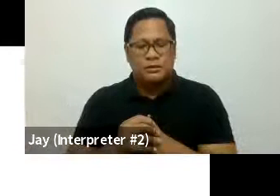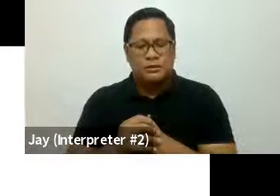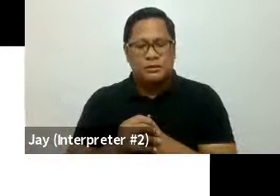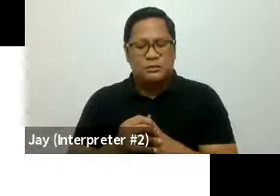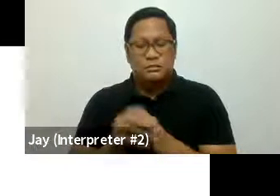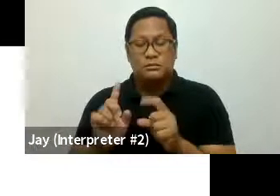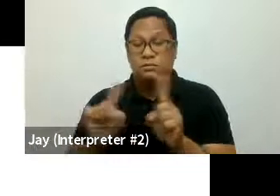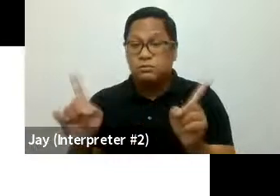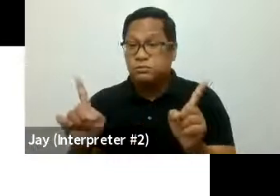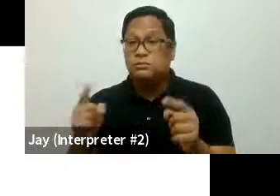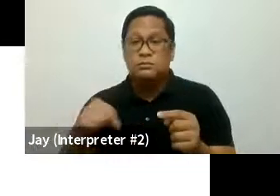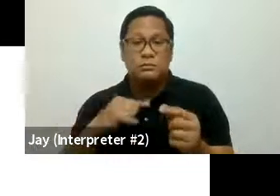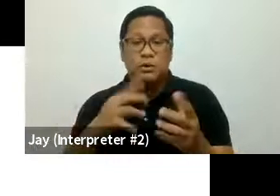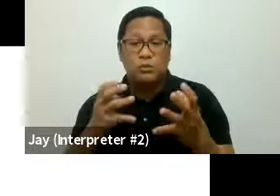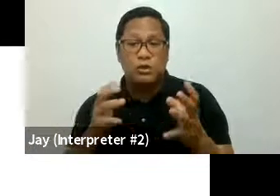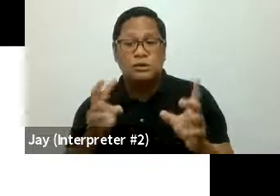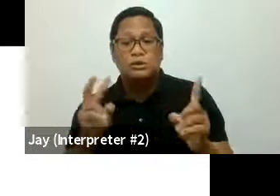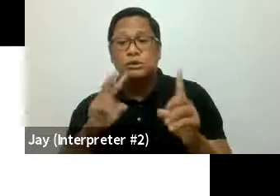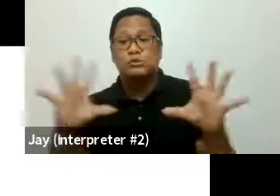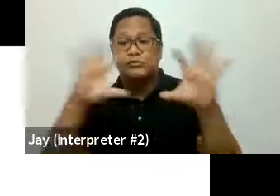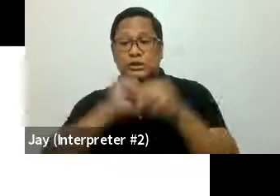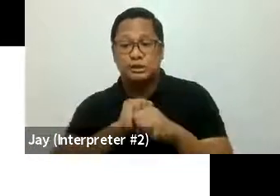But as I would like to finish by saying,